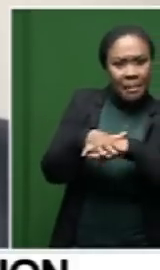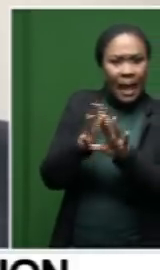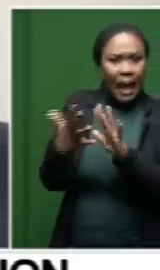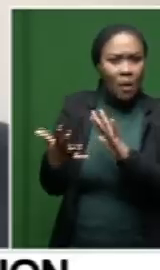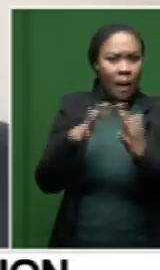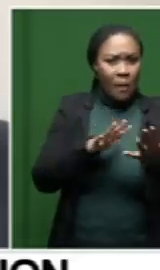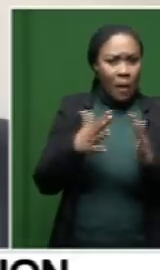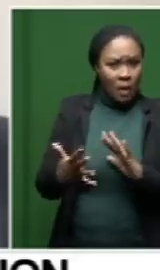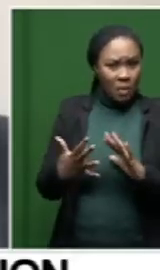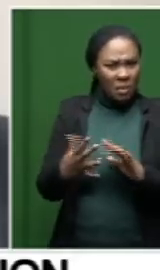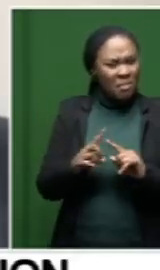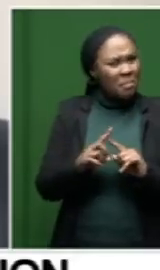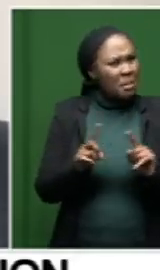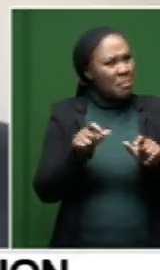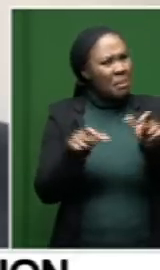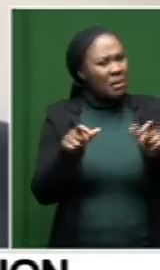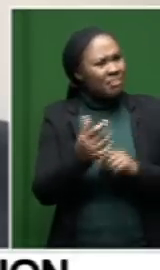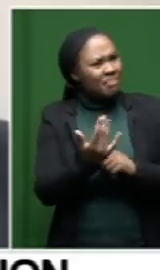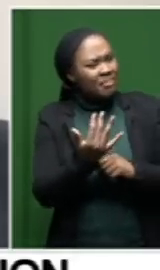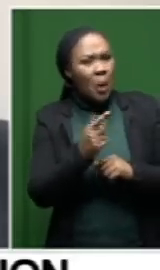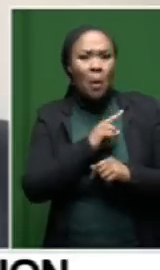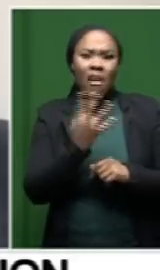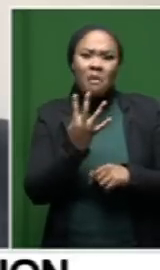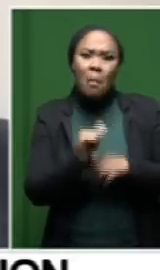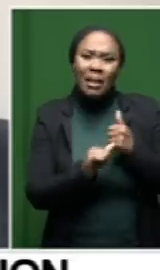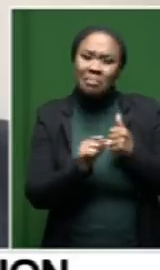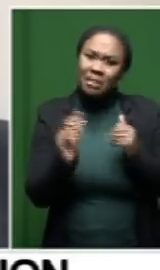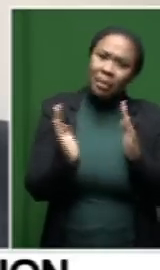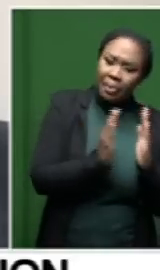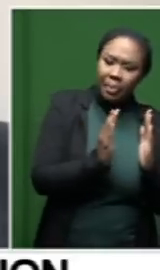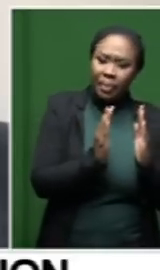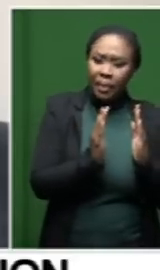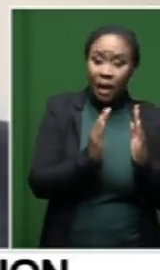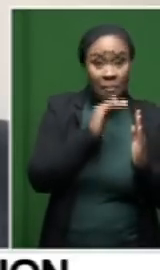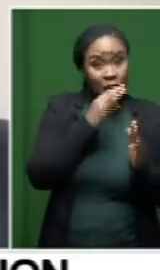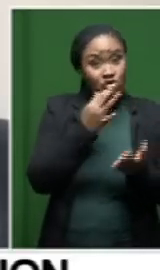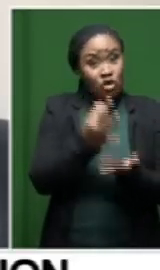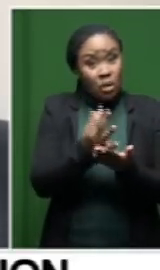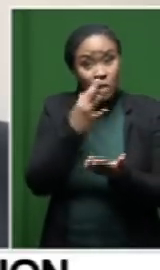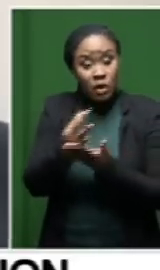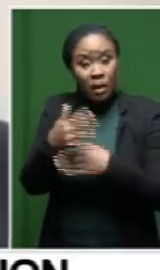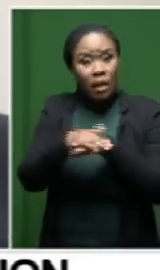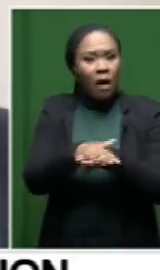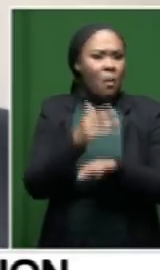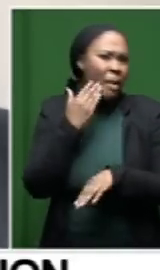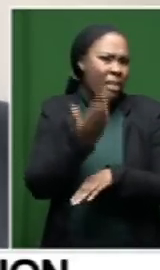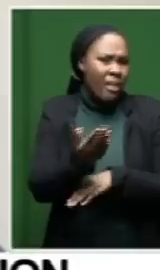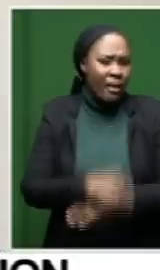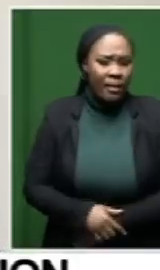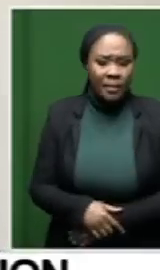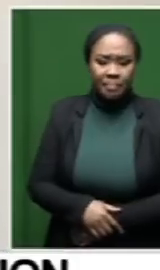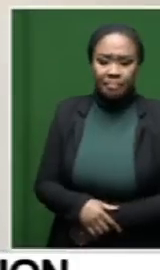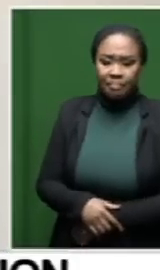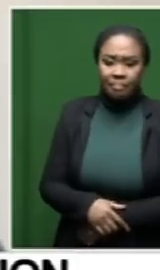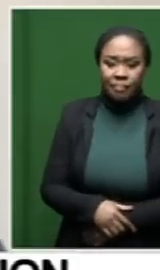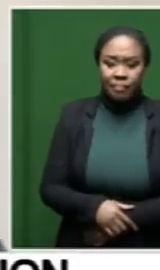arise on why will it take another 4 months and when will recommendations be implemented if that's the case? Yes, I mean, I think